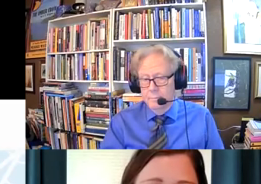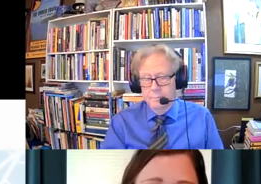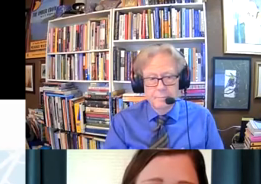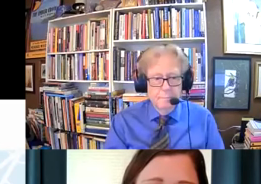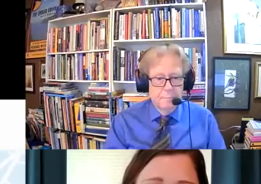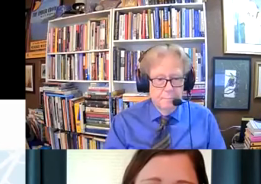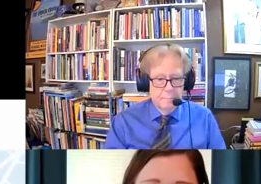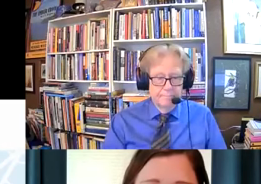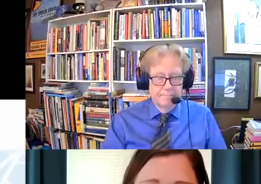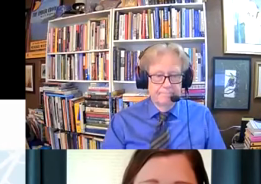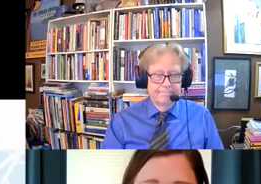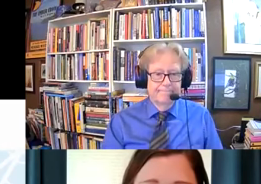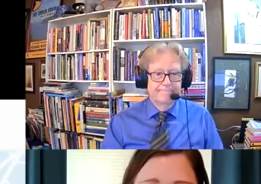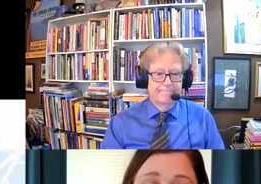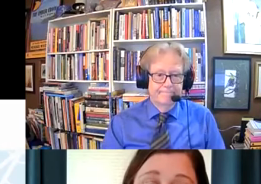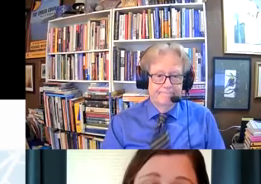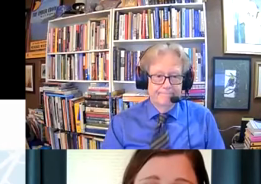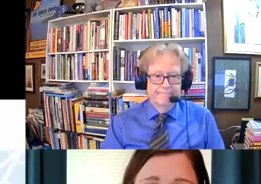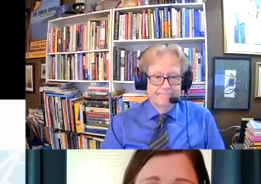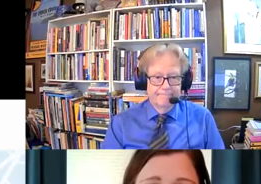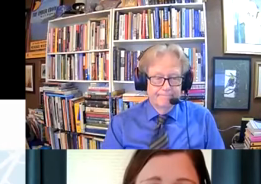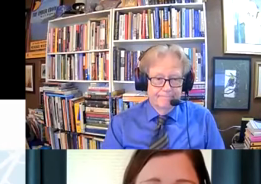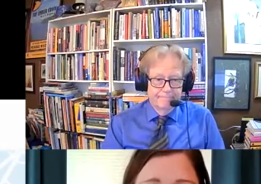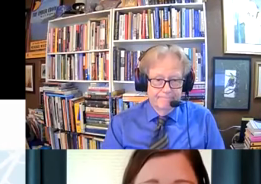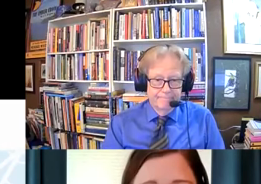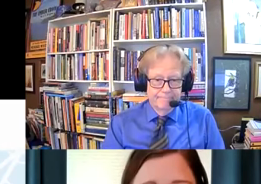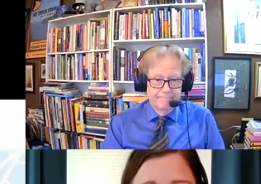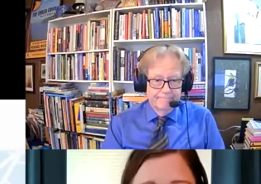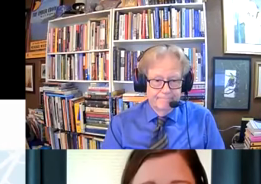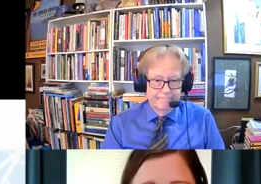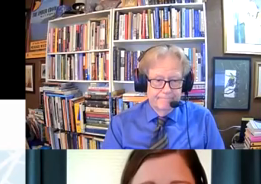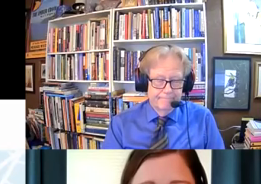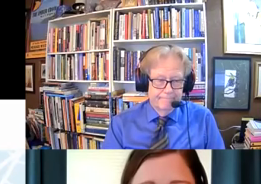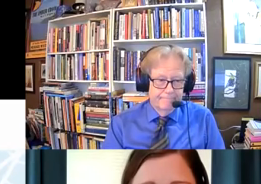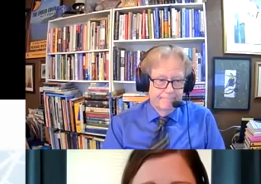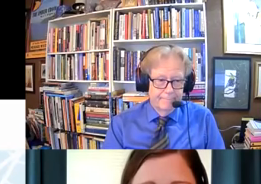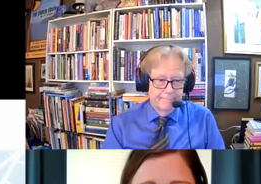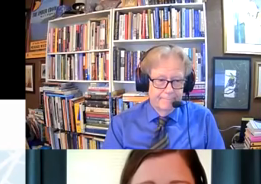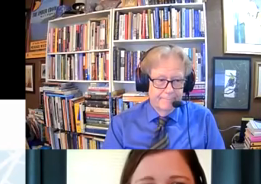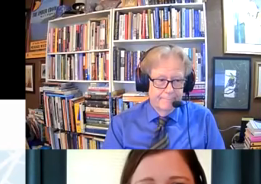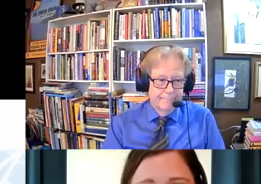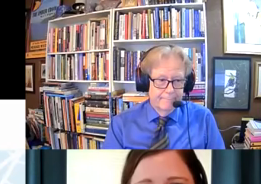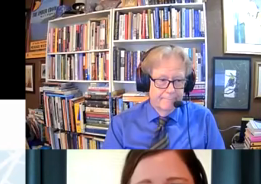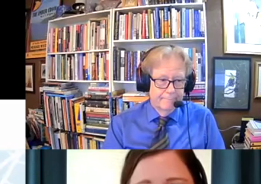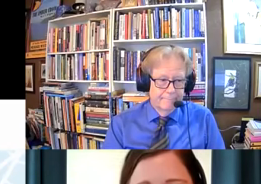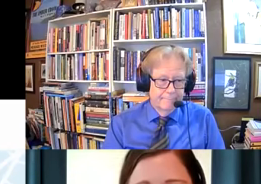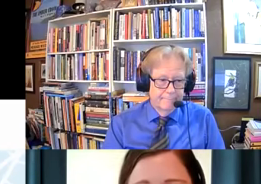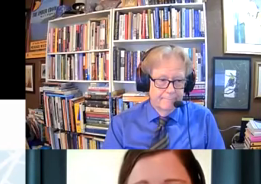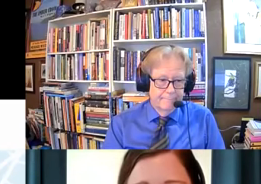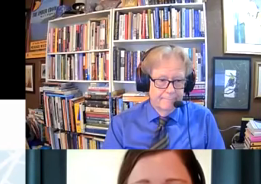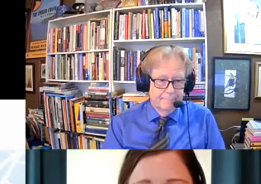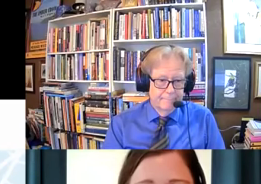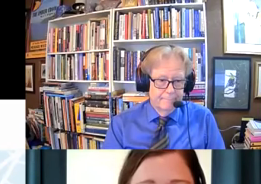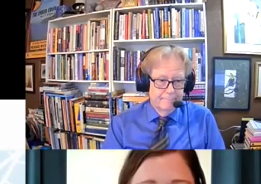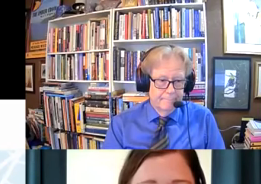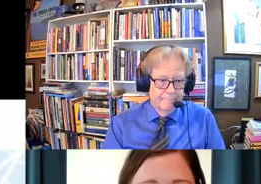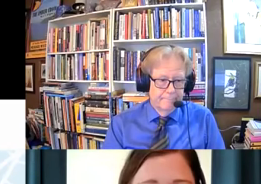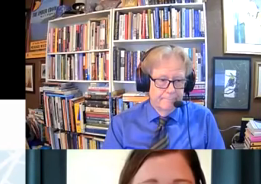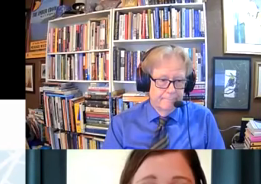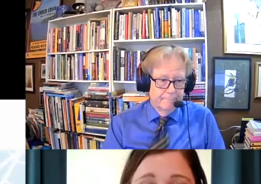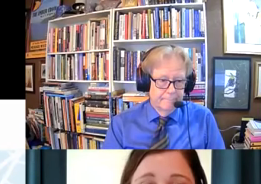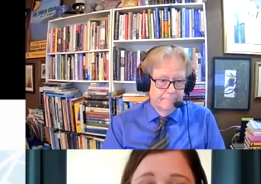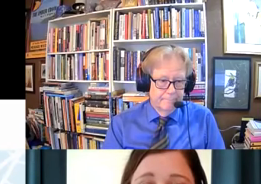Carroll, and I'm a manager at ICF, also in the Workforce Innovation and Poverty Solutions Group, which supports the Office of Family